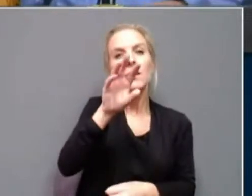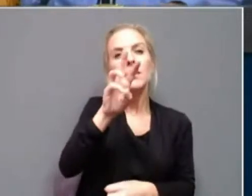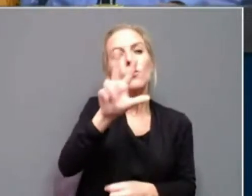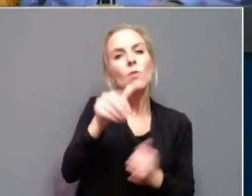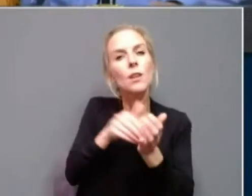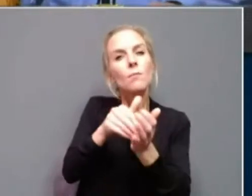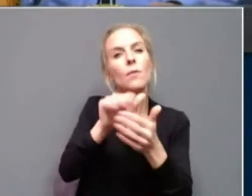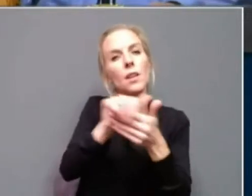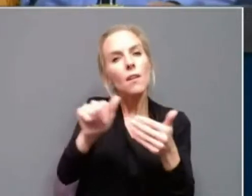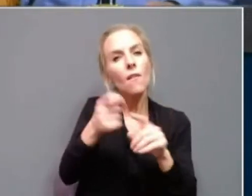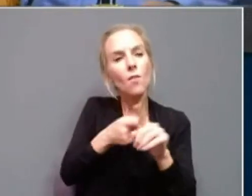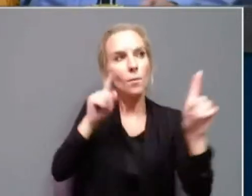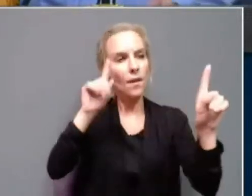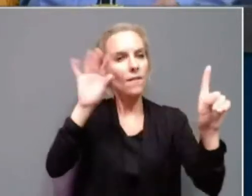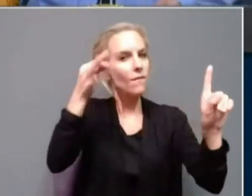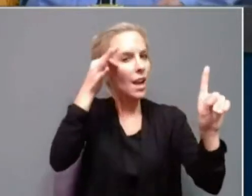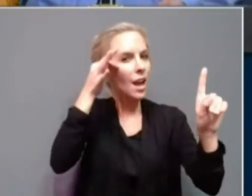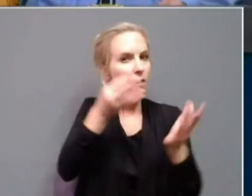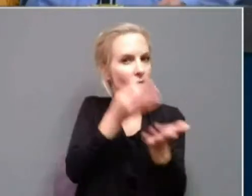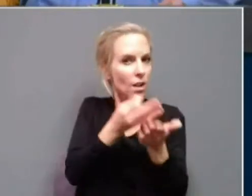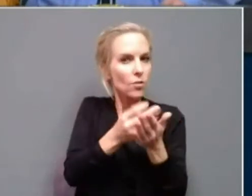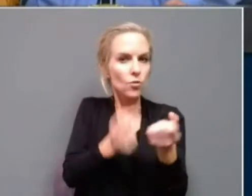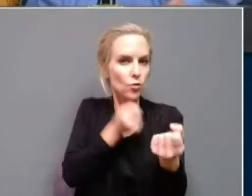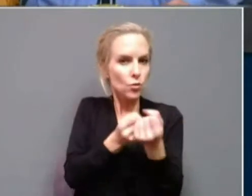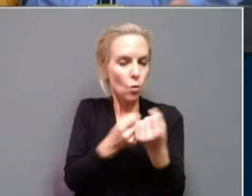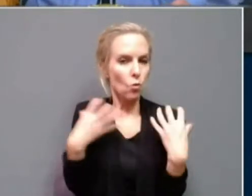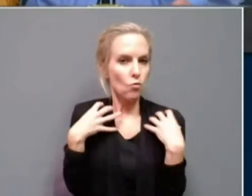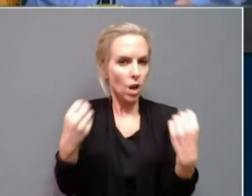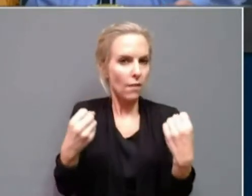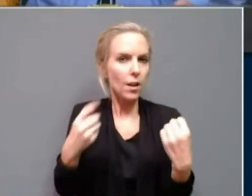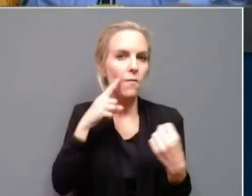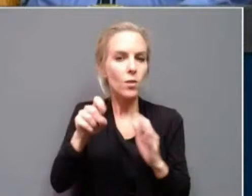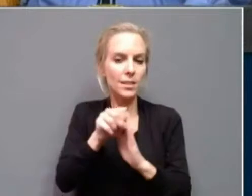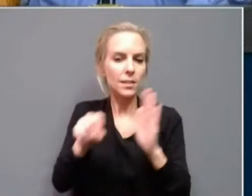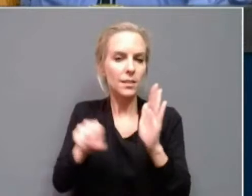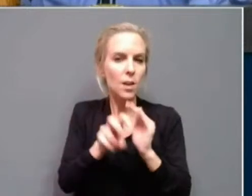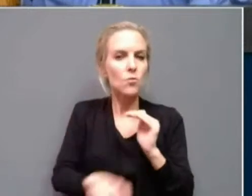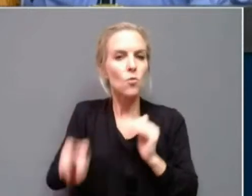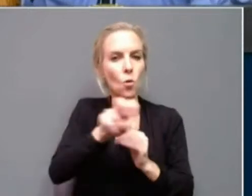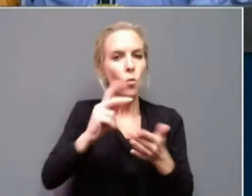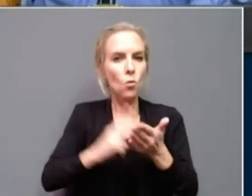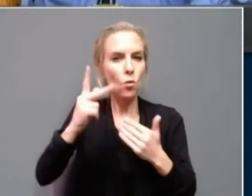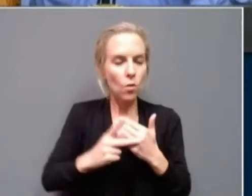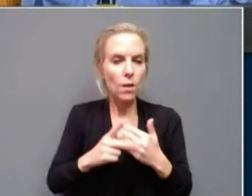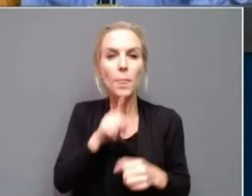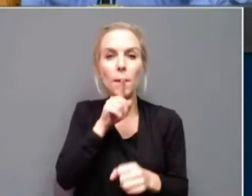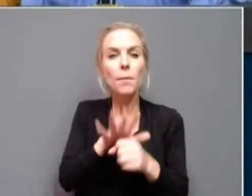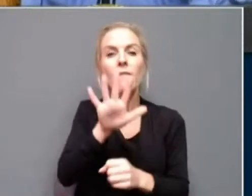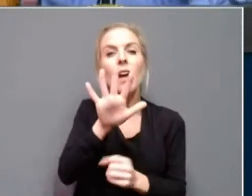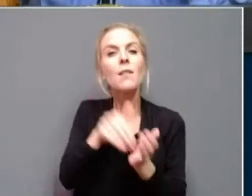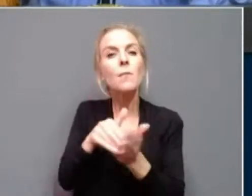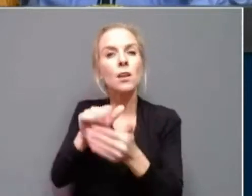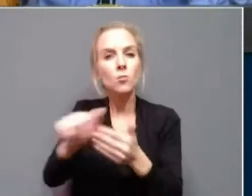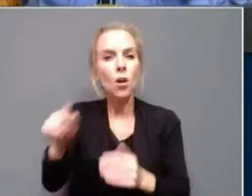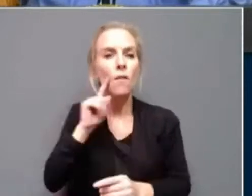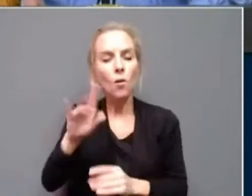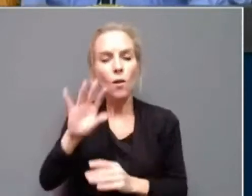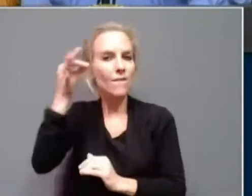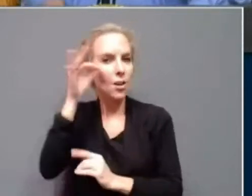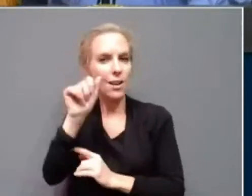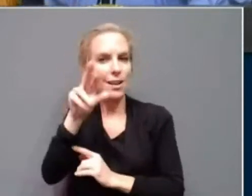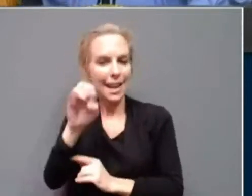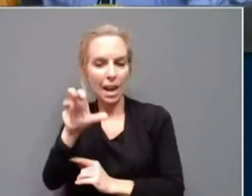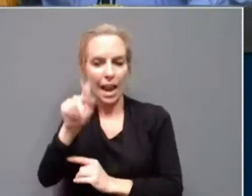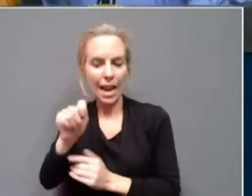funding to support recovery for our state's tourism program. We committed $5 million in federal CARES Act money to